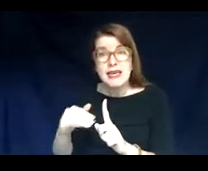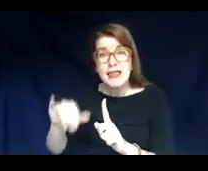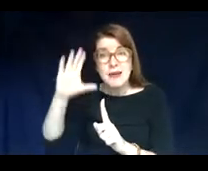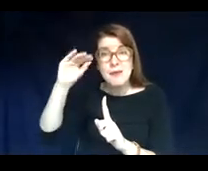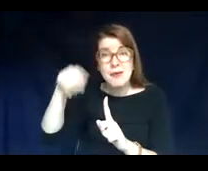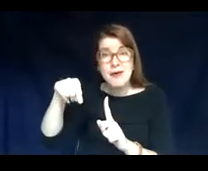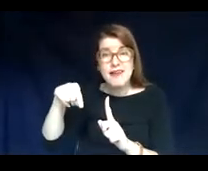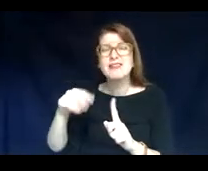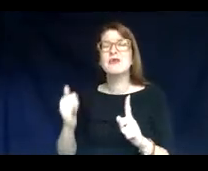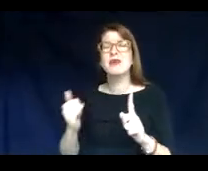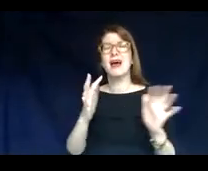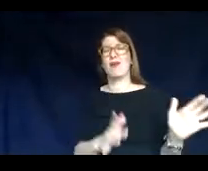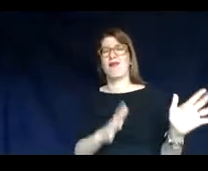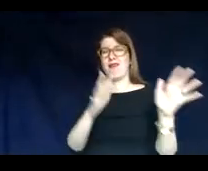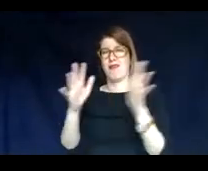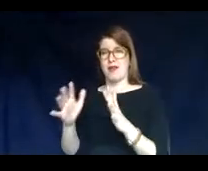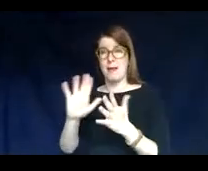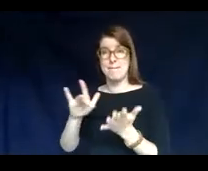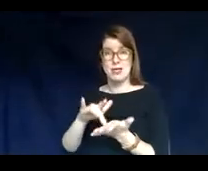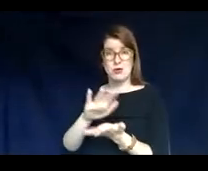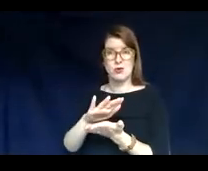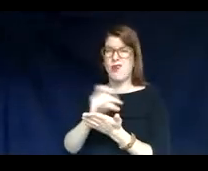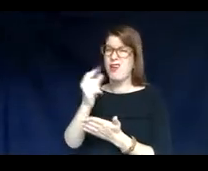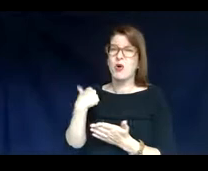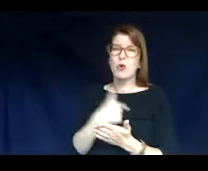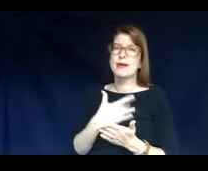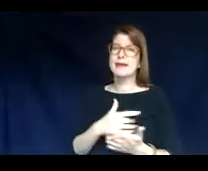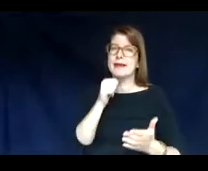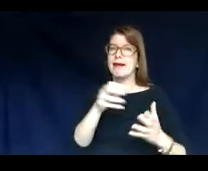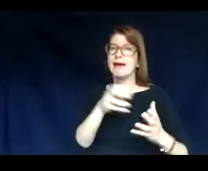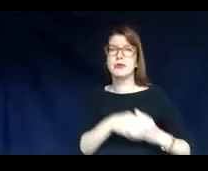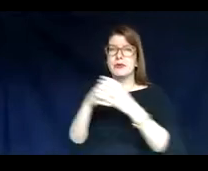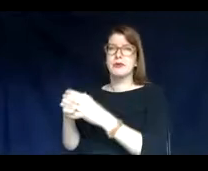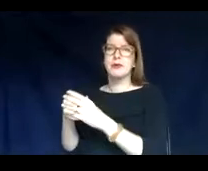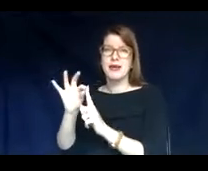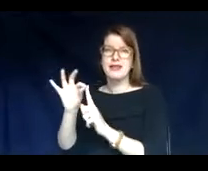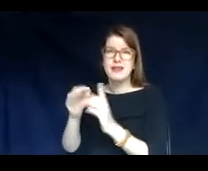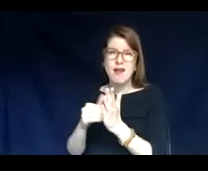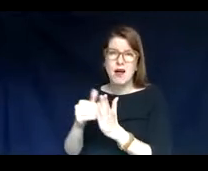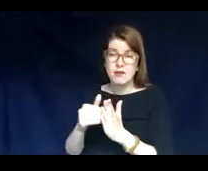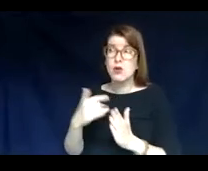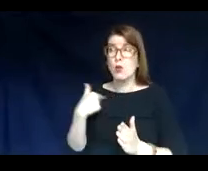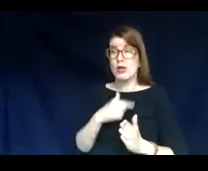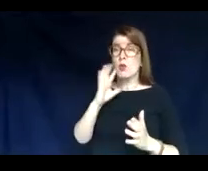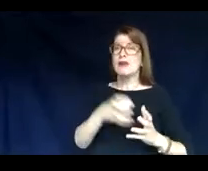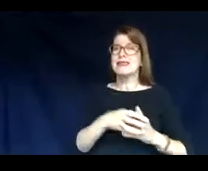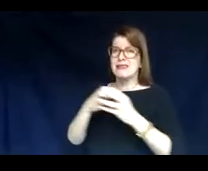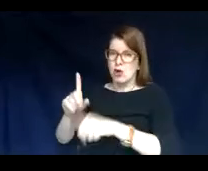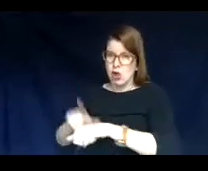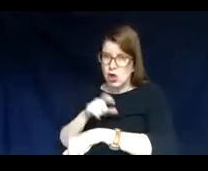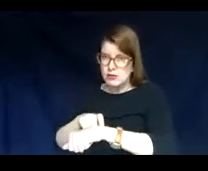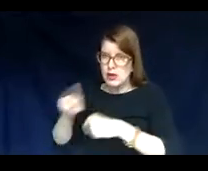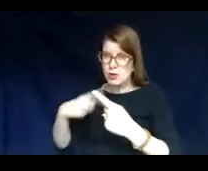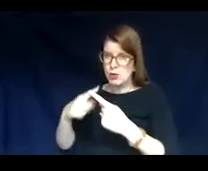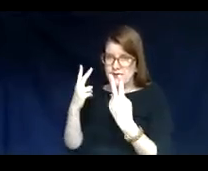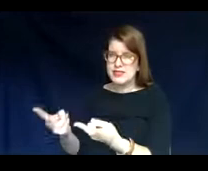middle school. See, we didn't visit family very often in Pakistan. And when we did, it was for extended periods of time, mostly because of the time issues of traveling there